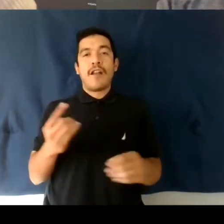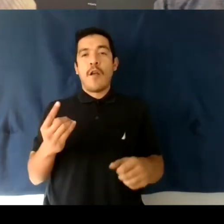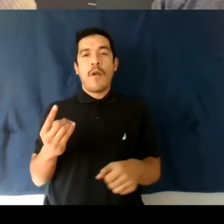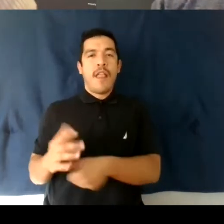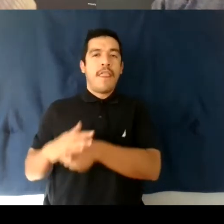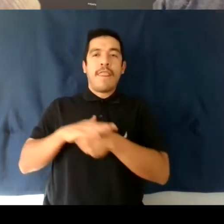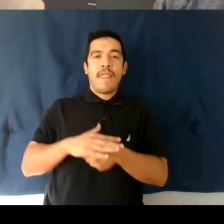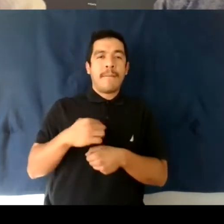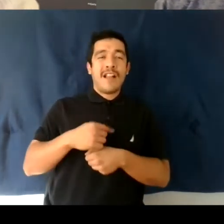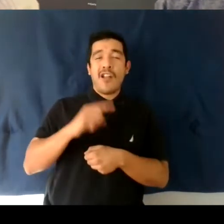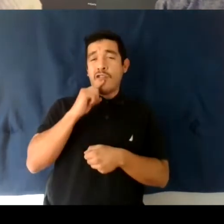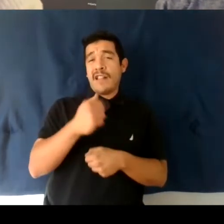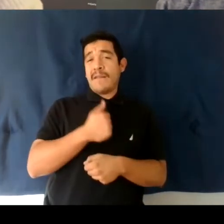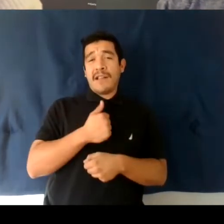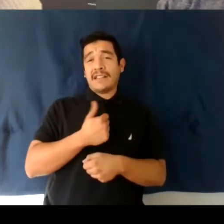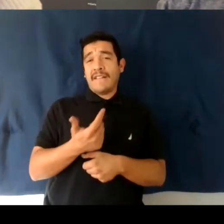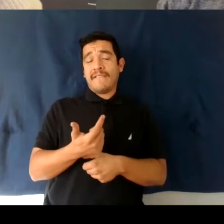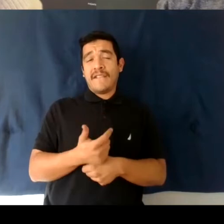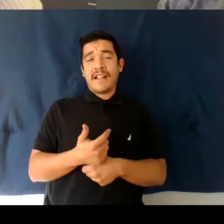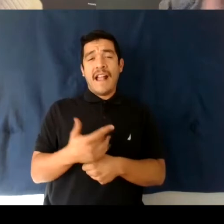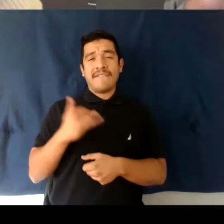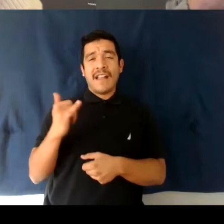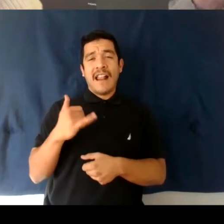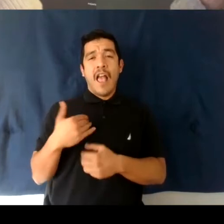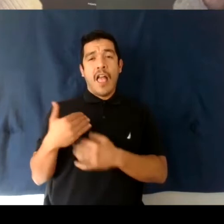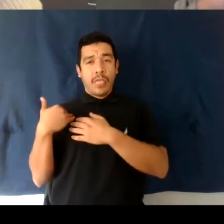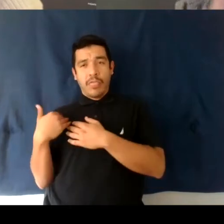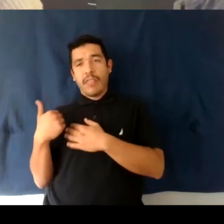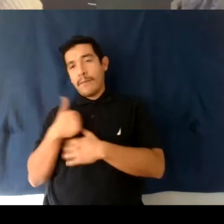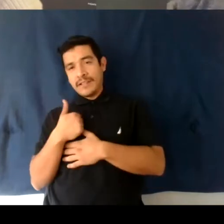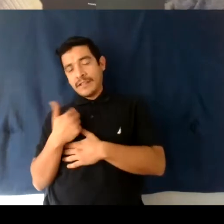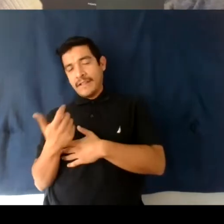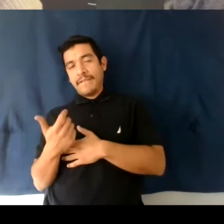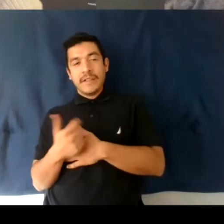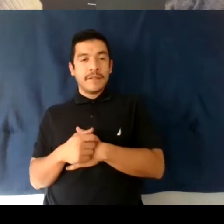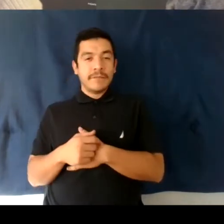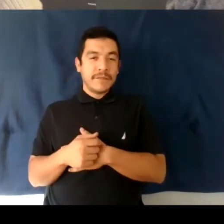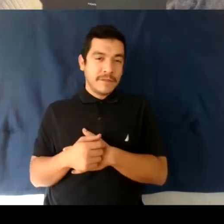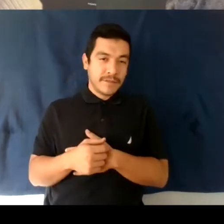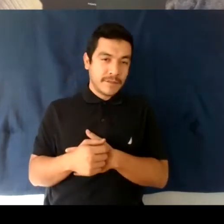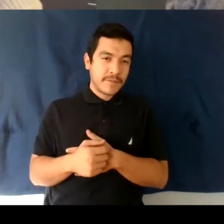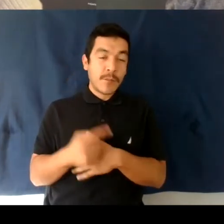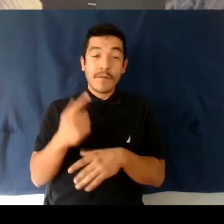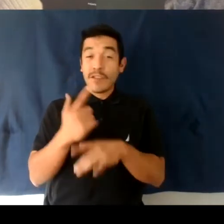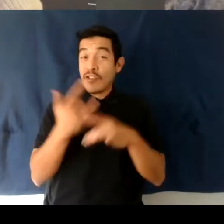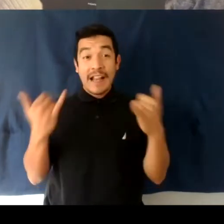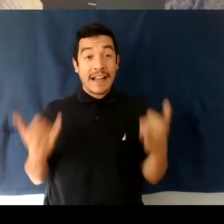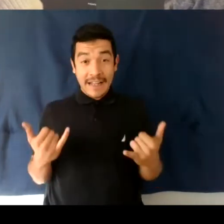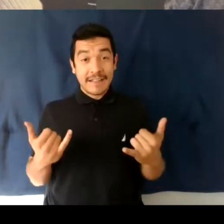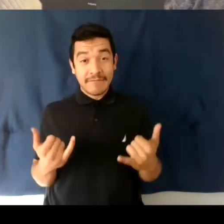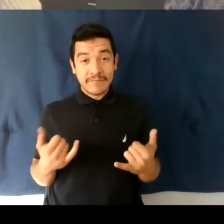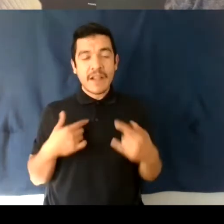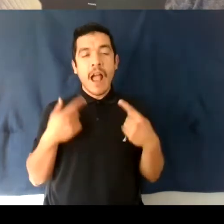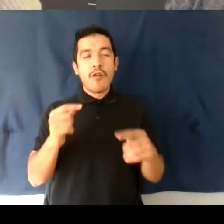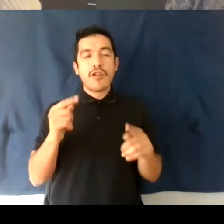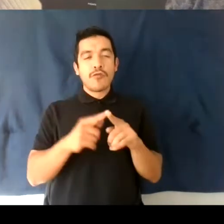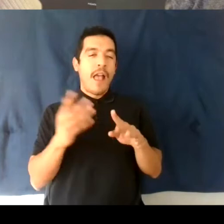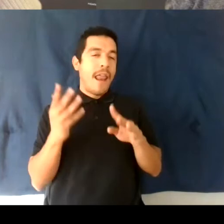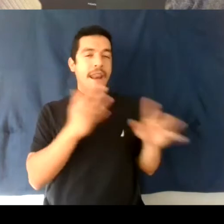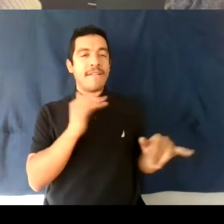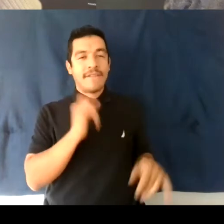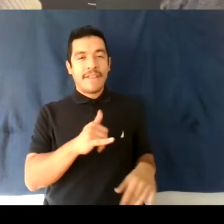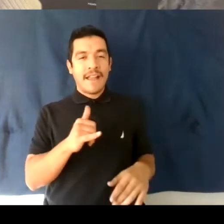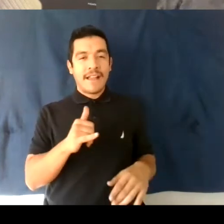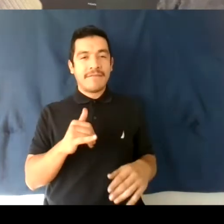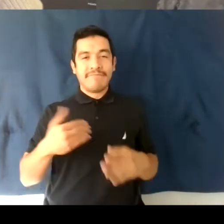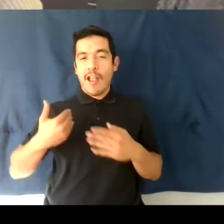me. It's really me feeling like I have to do all these things like right now. So I'm going to try to leave that behind. That's